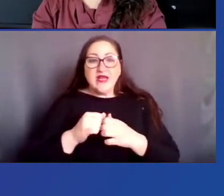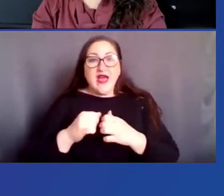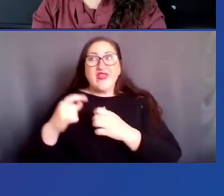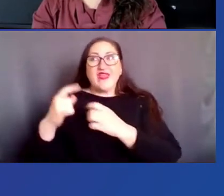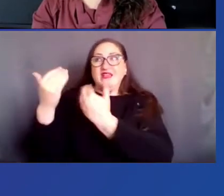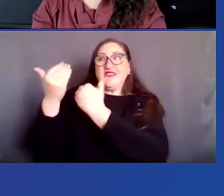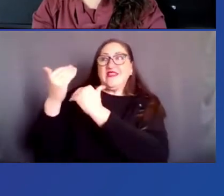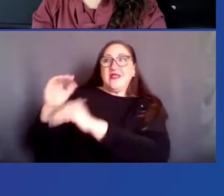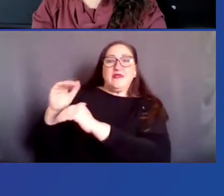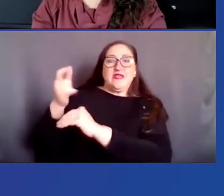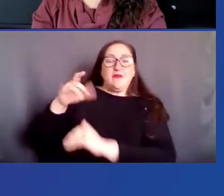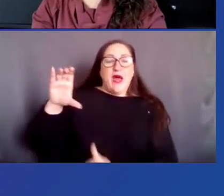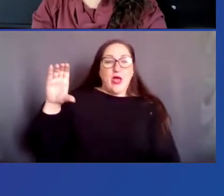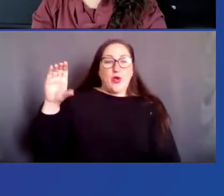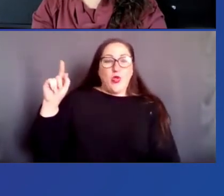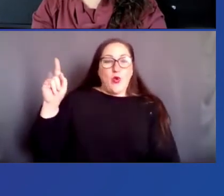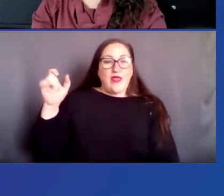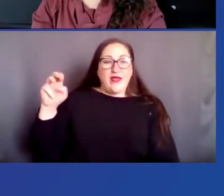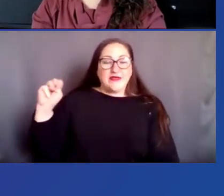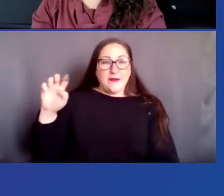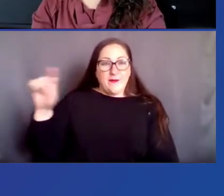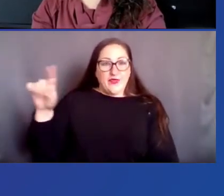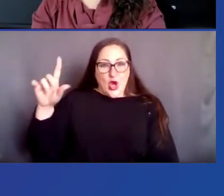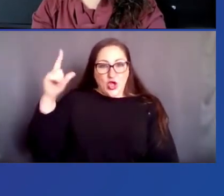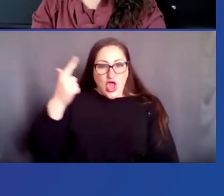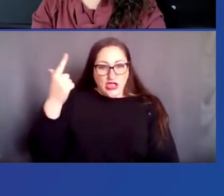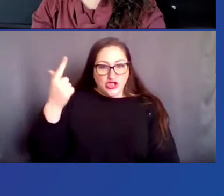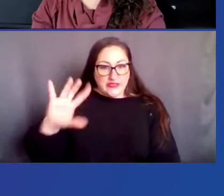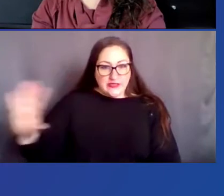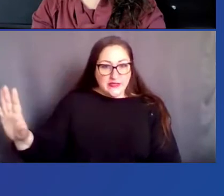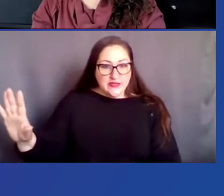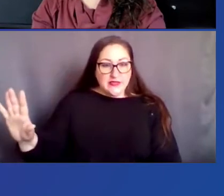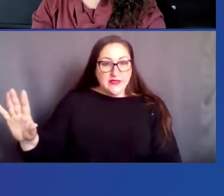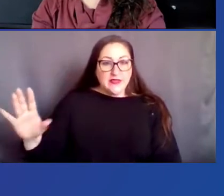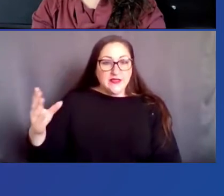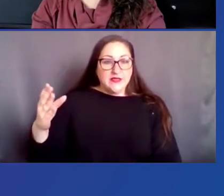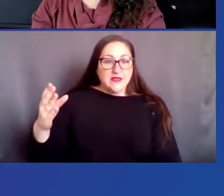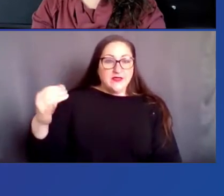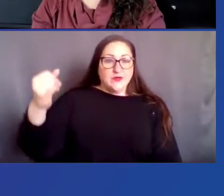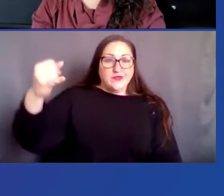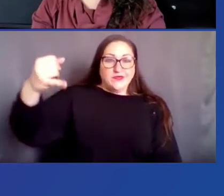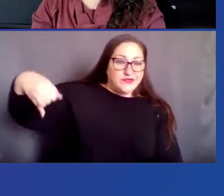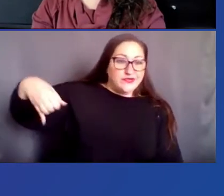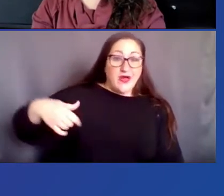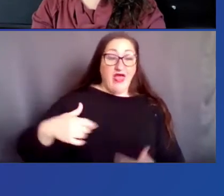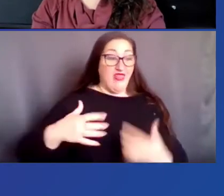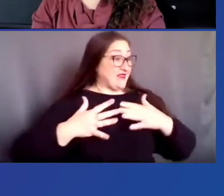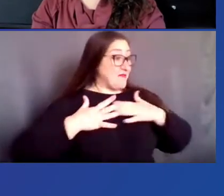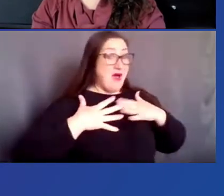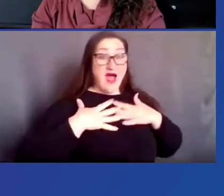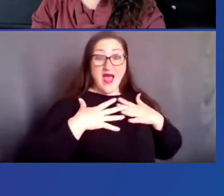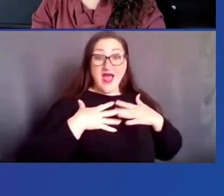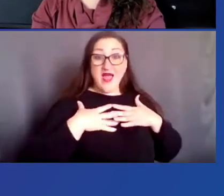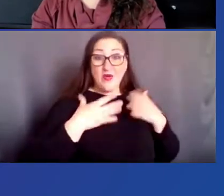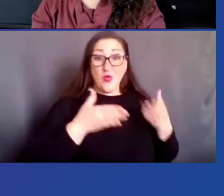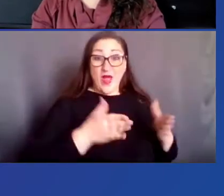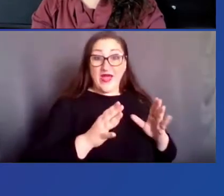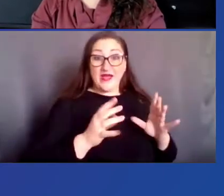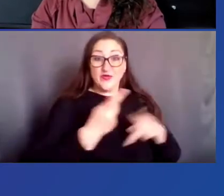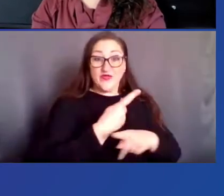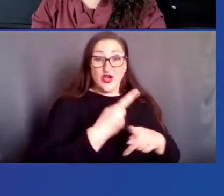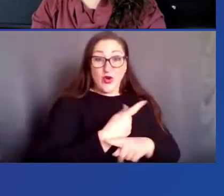logic. And if that's the case, then, that's my metric. Okay, like, for example,